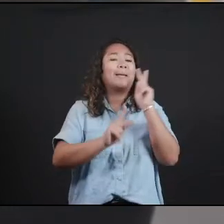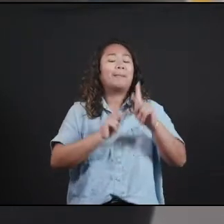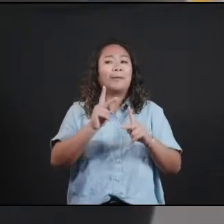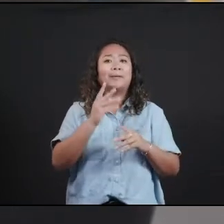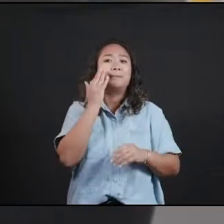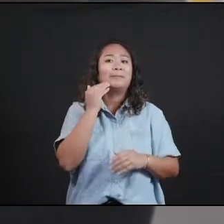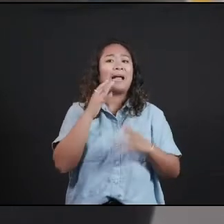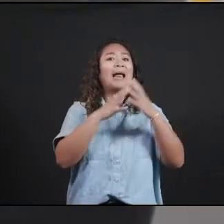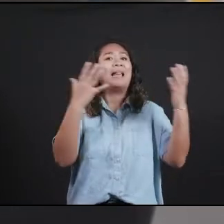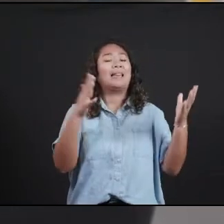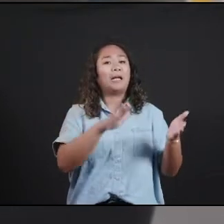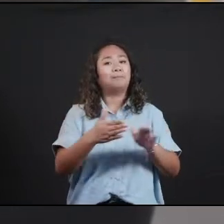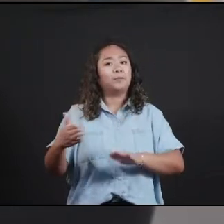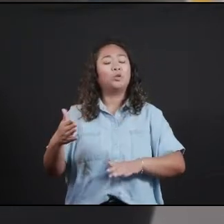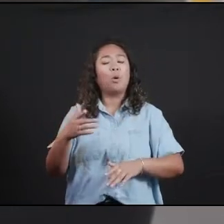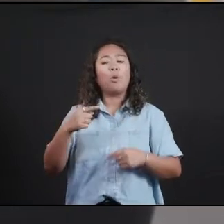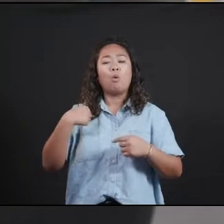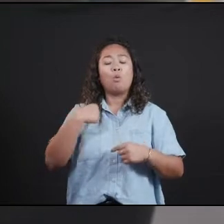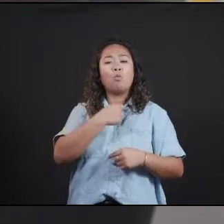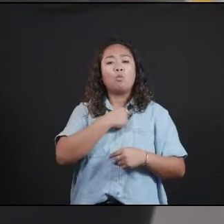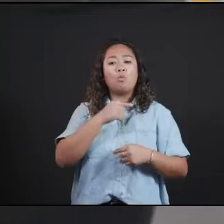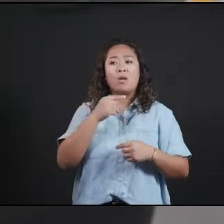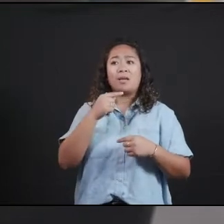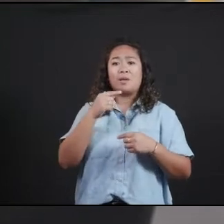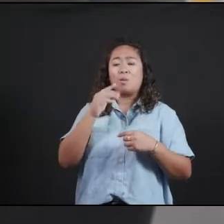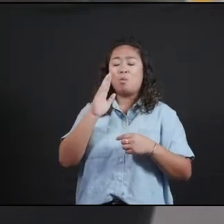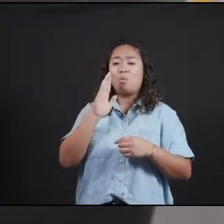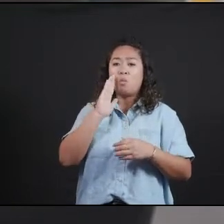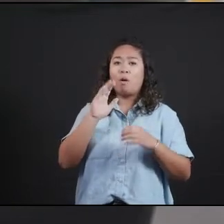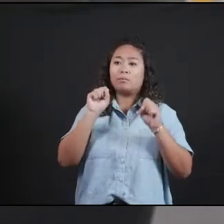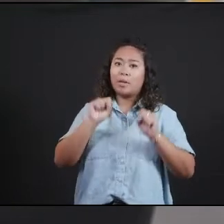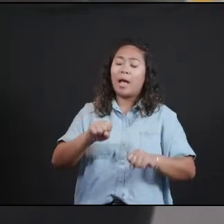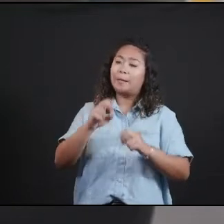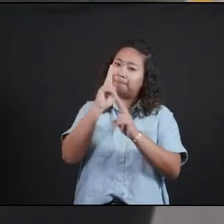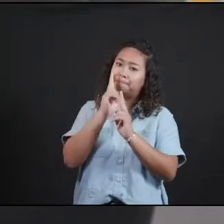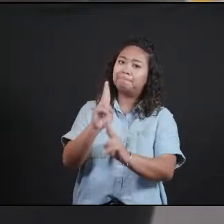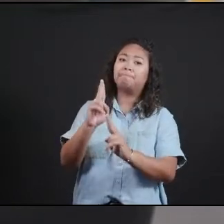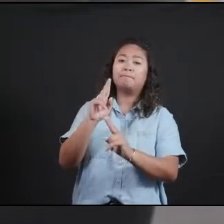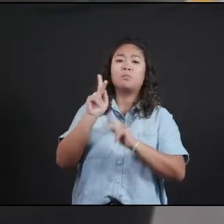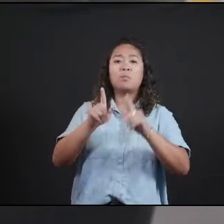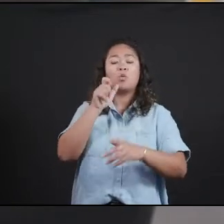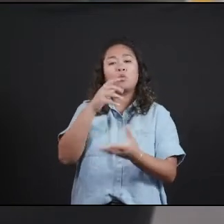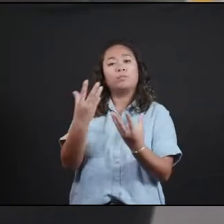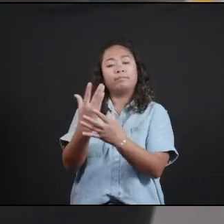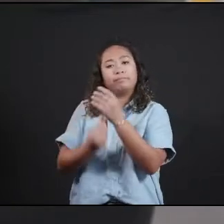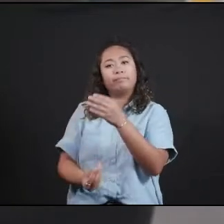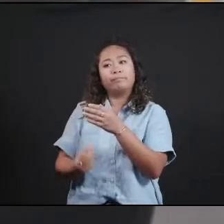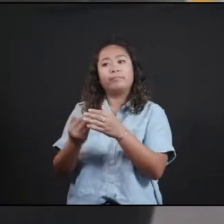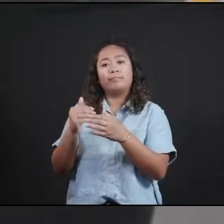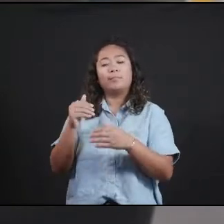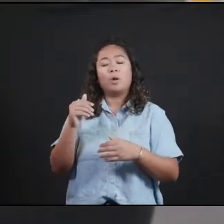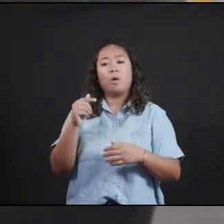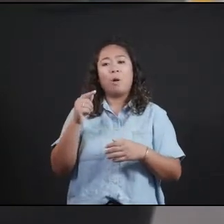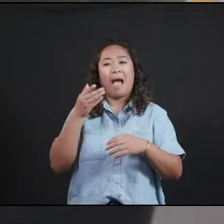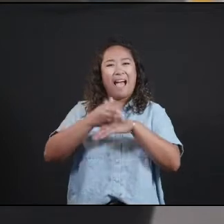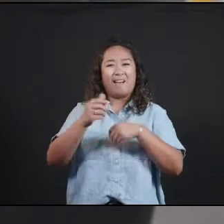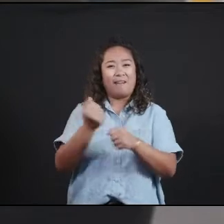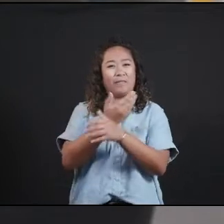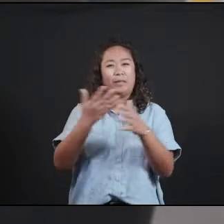our condolences go out to you, as well as to my good friend, former